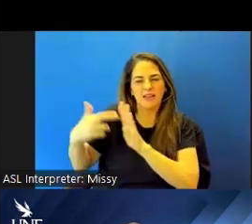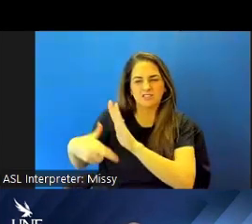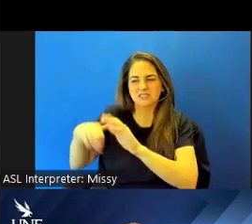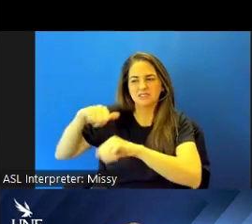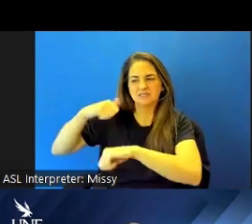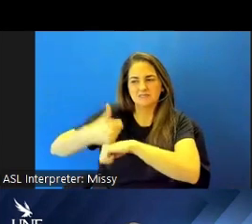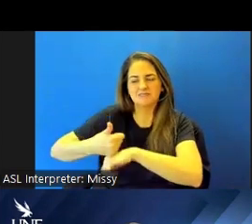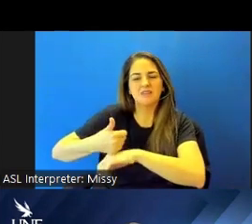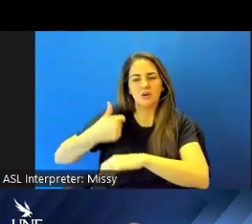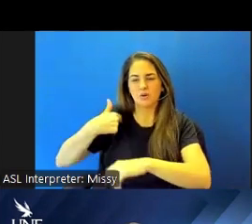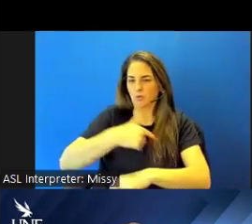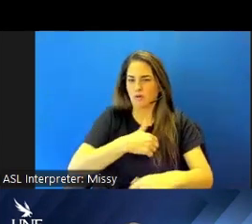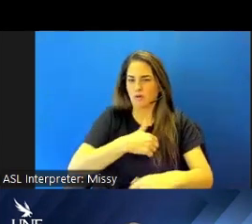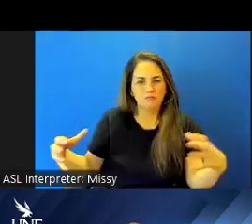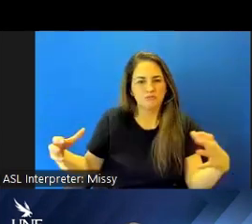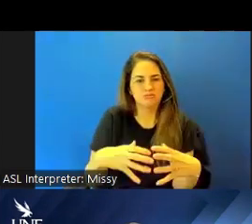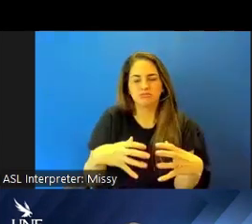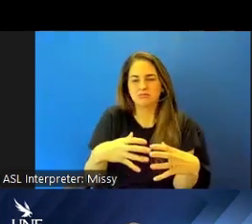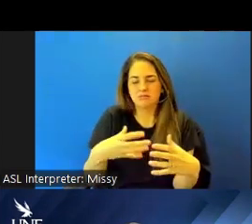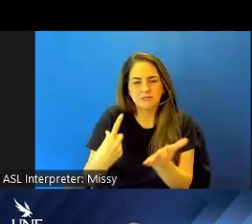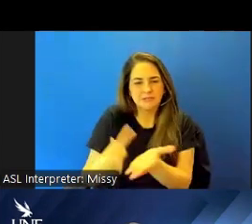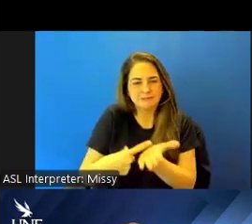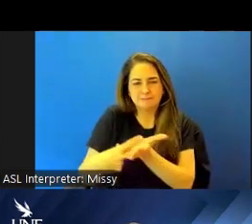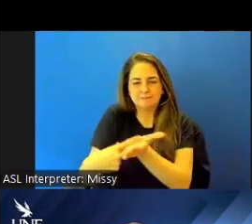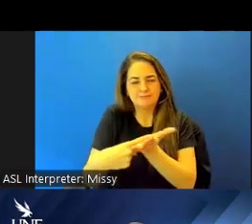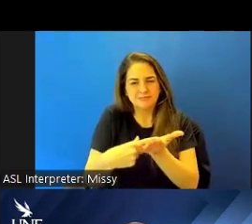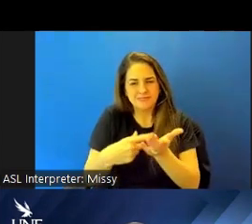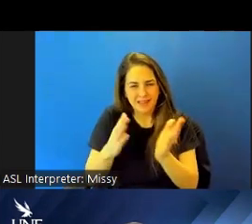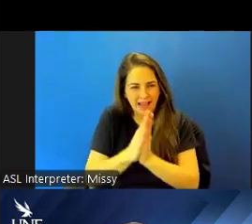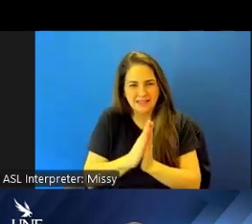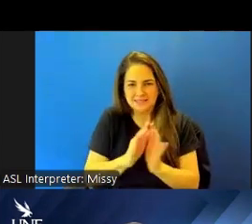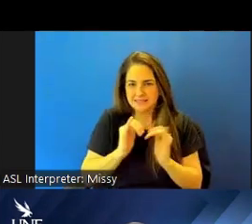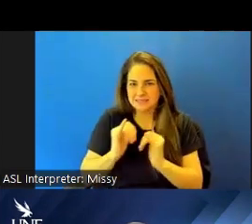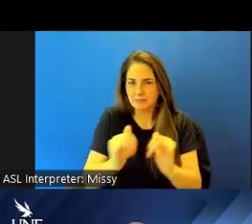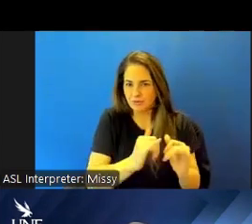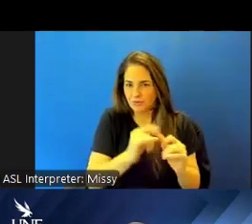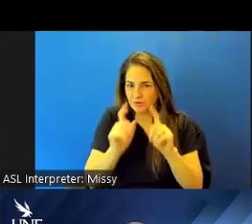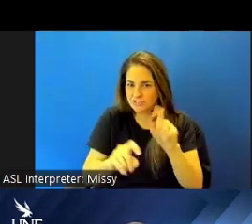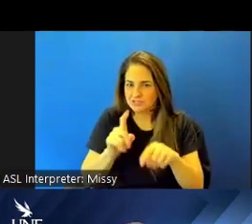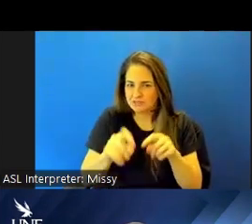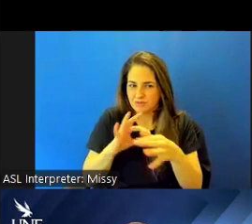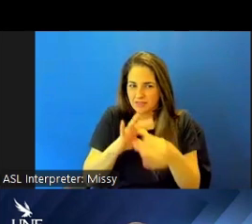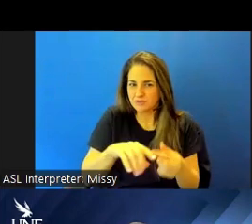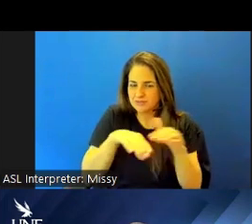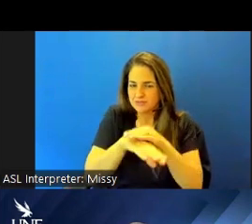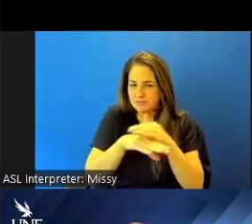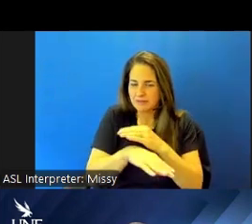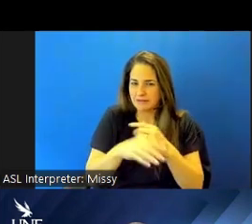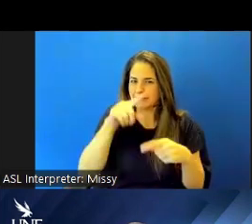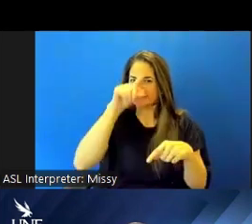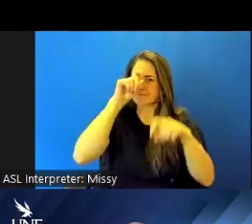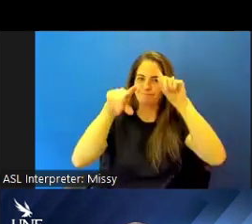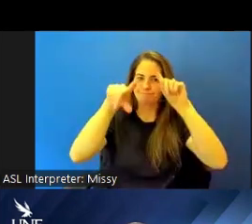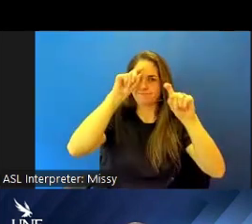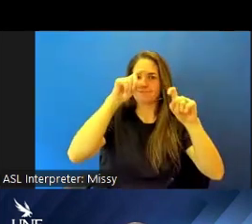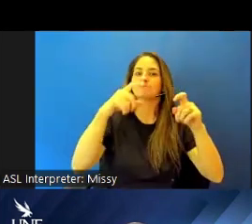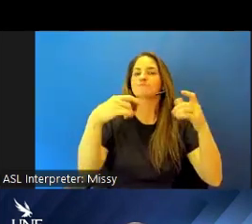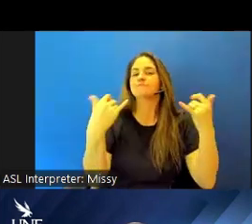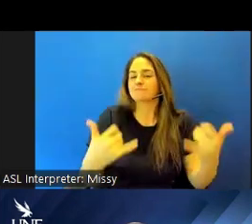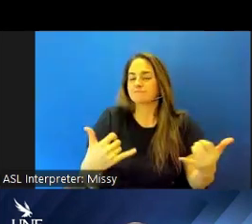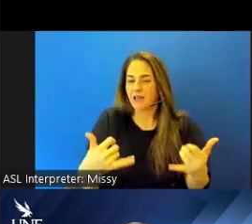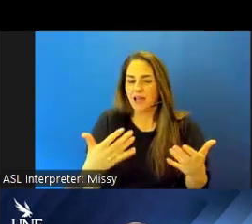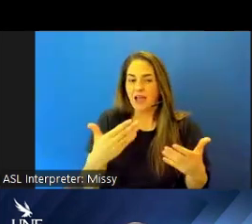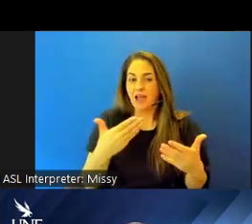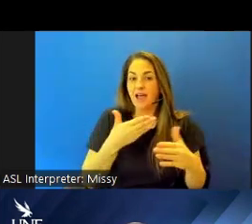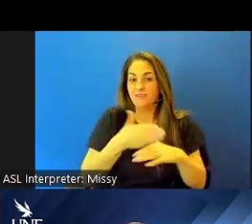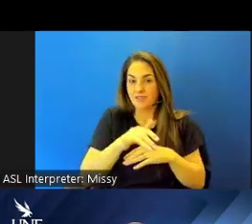like all of you, are asking very similar questions around accessibility. So because of that, on the next slide, we'll talk about what we created, which